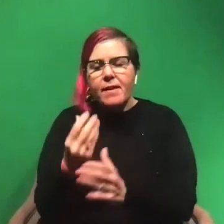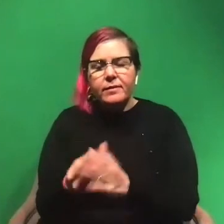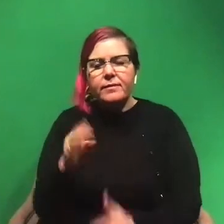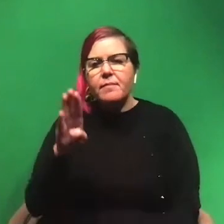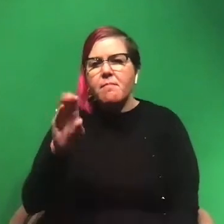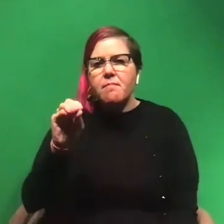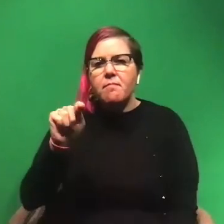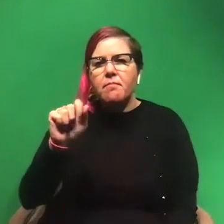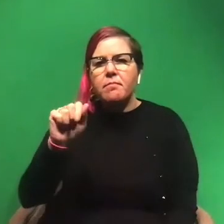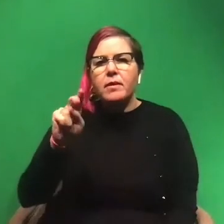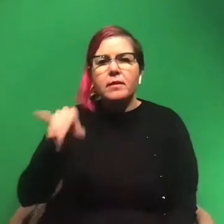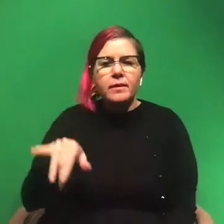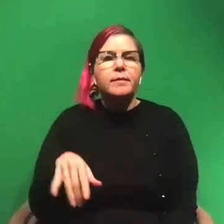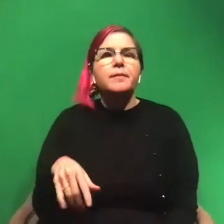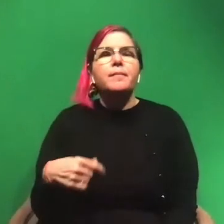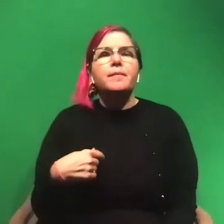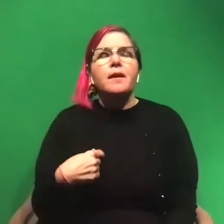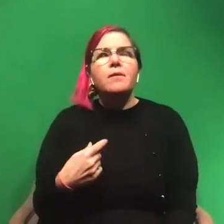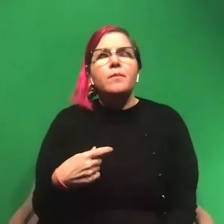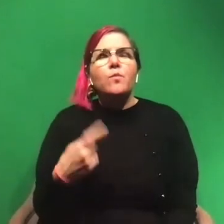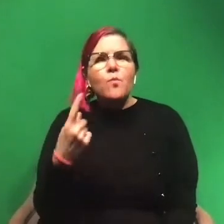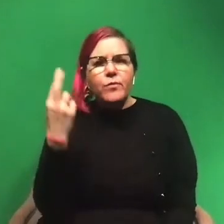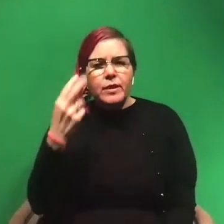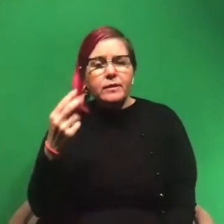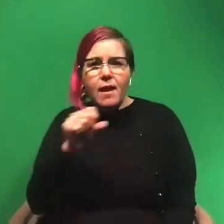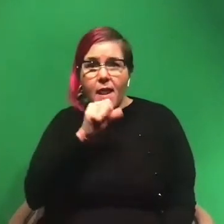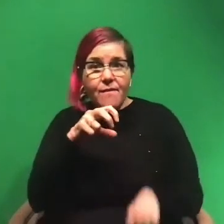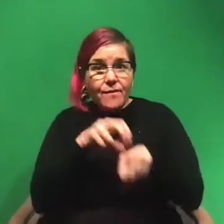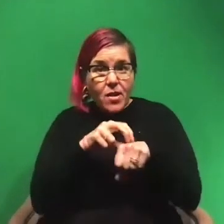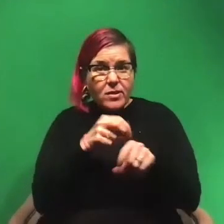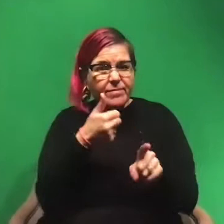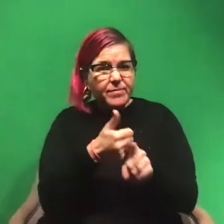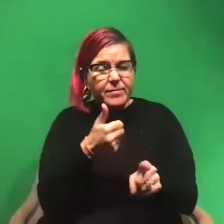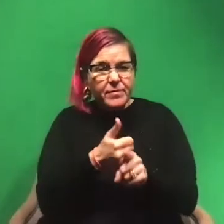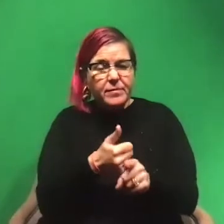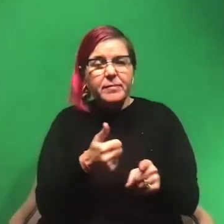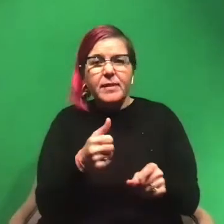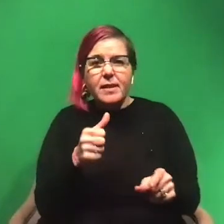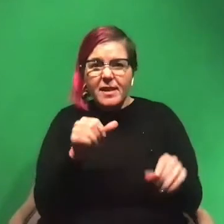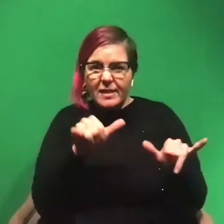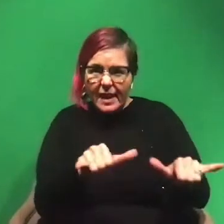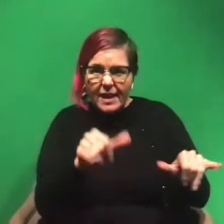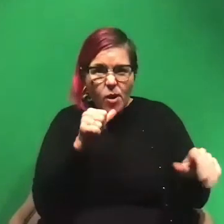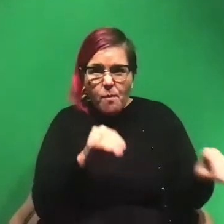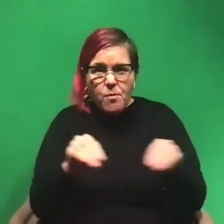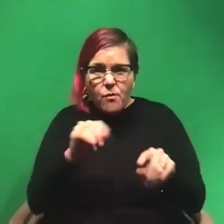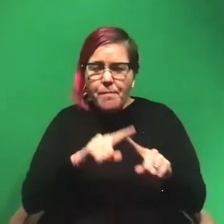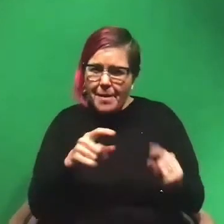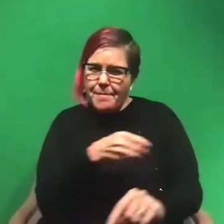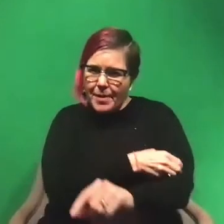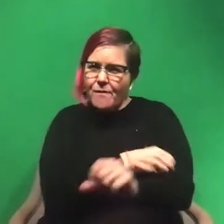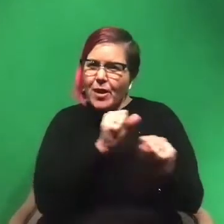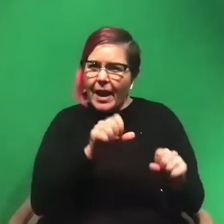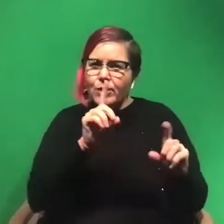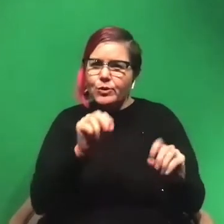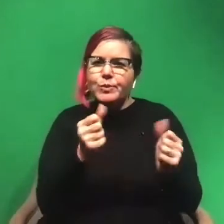same reasons why I love viruses. They're essentially sessile, they don't move, yet they can do so much. And so I